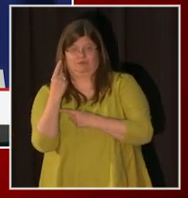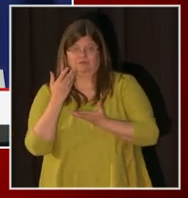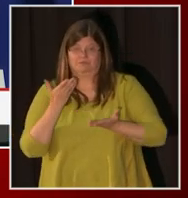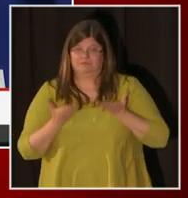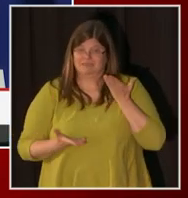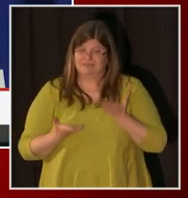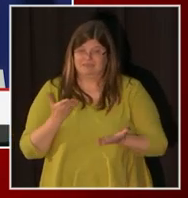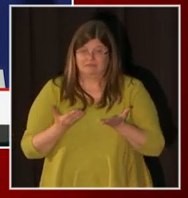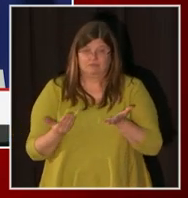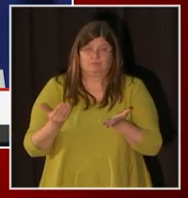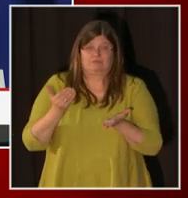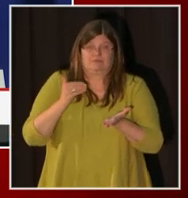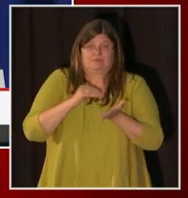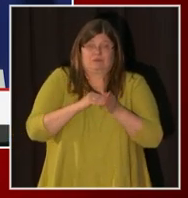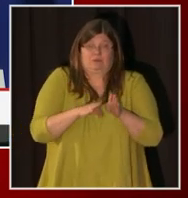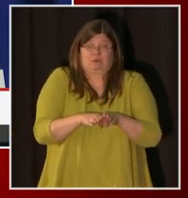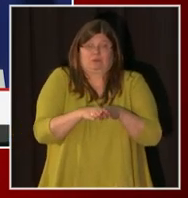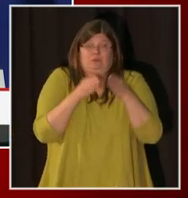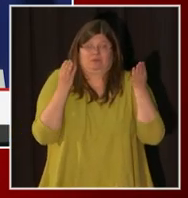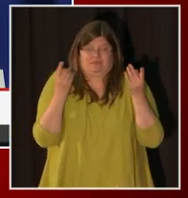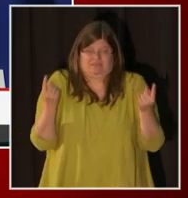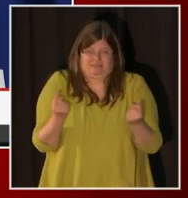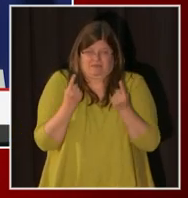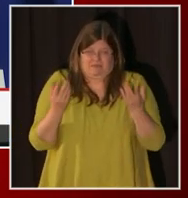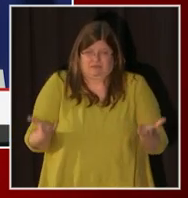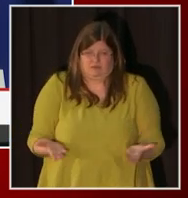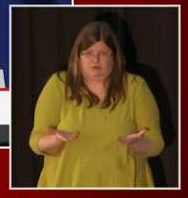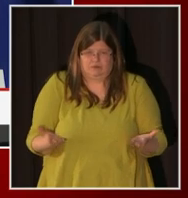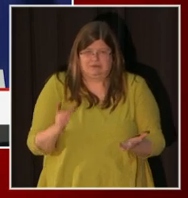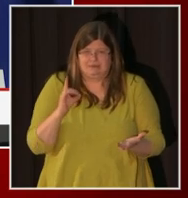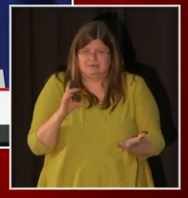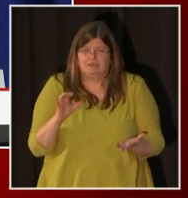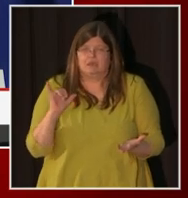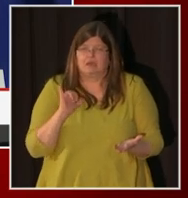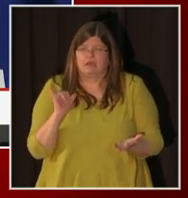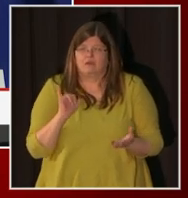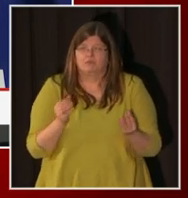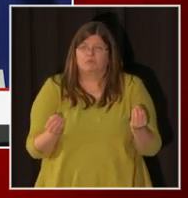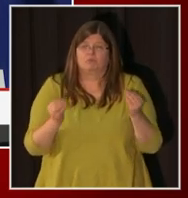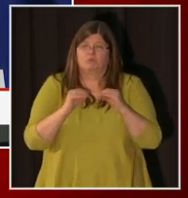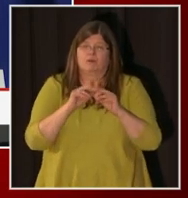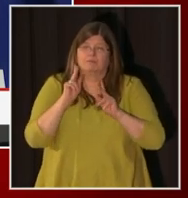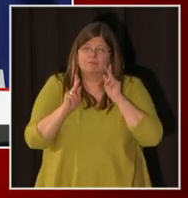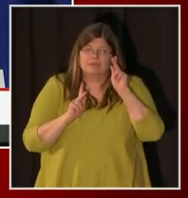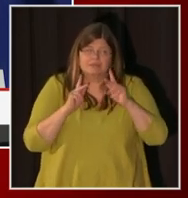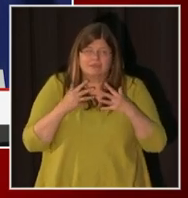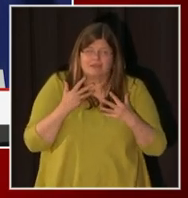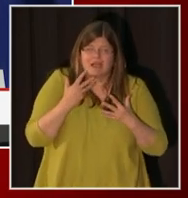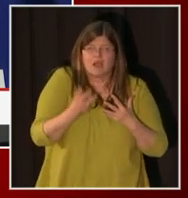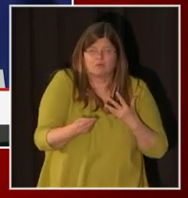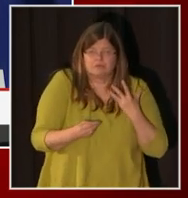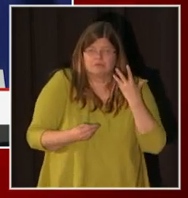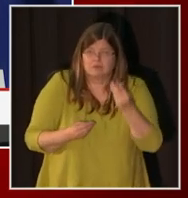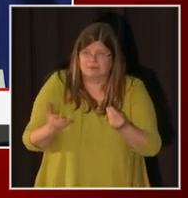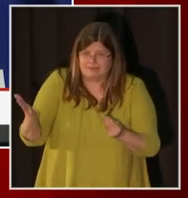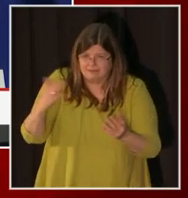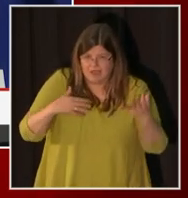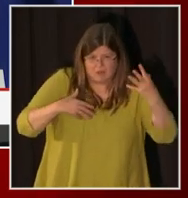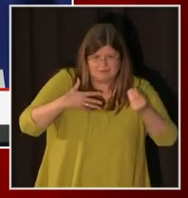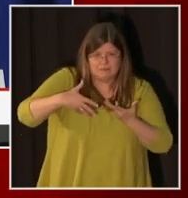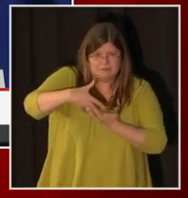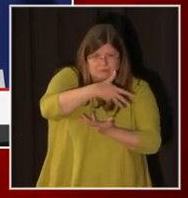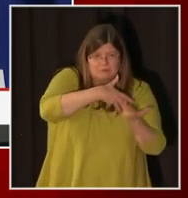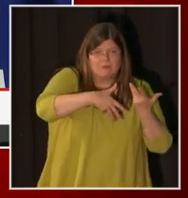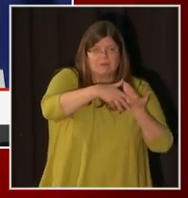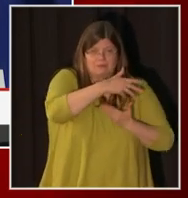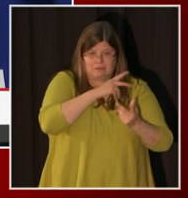of our city, is because as people begin to move around, they're going to have more social contacts. And as